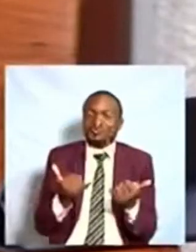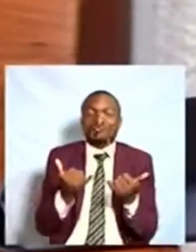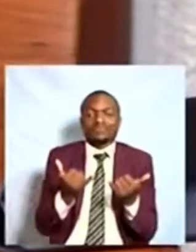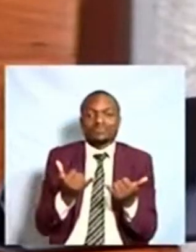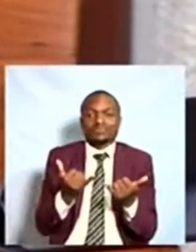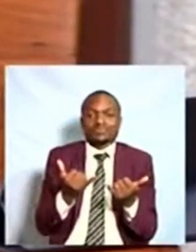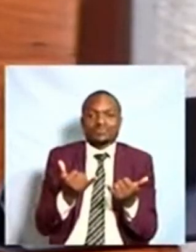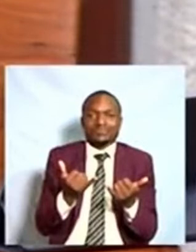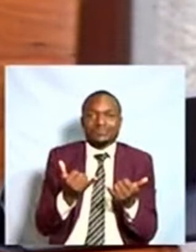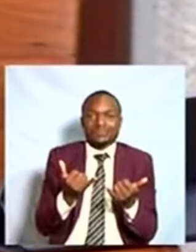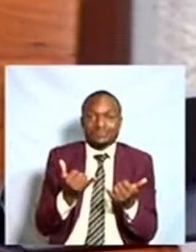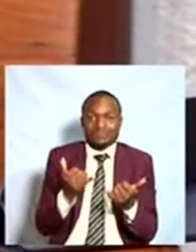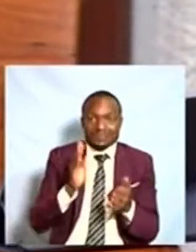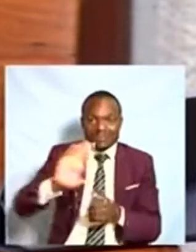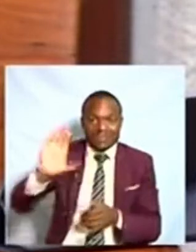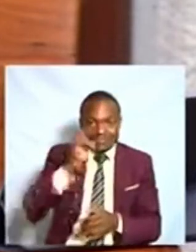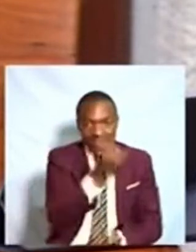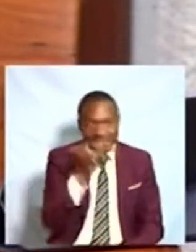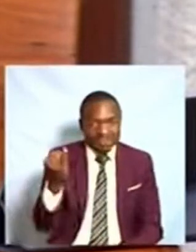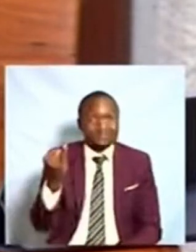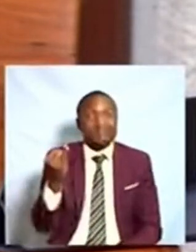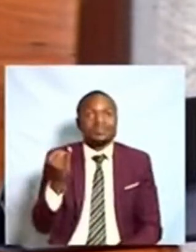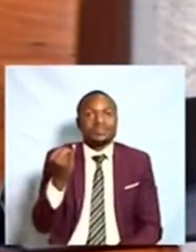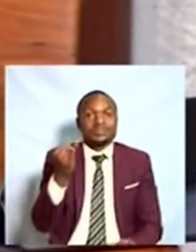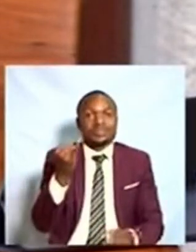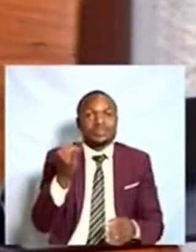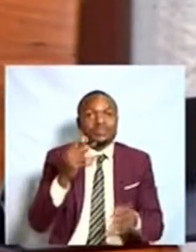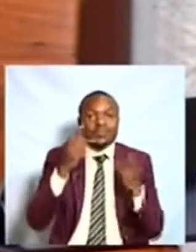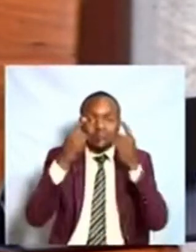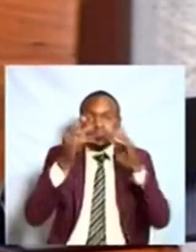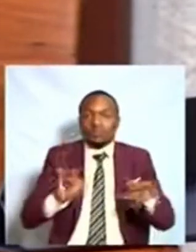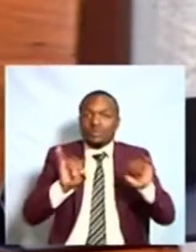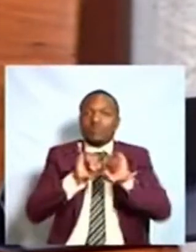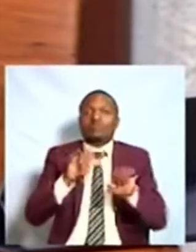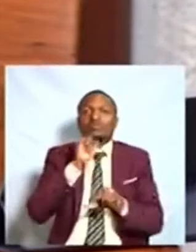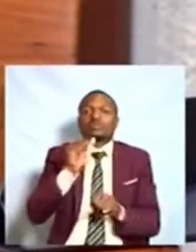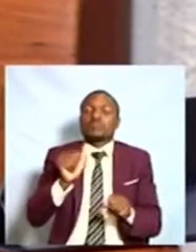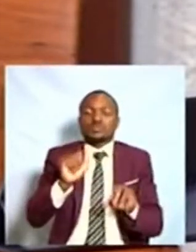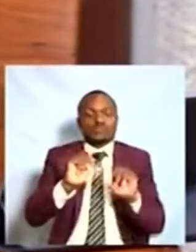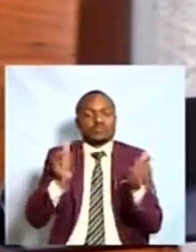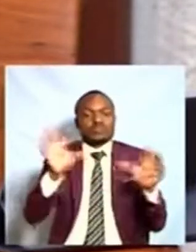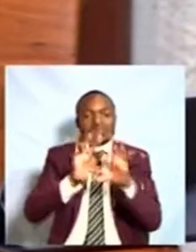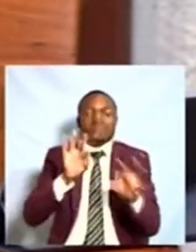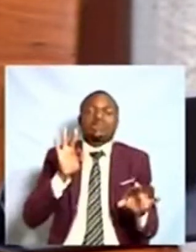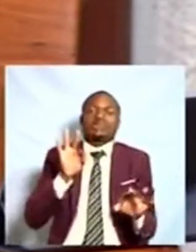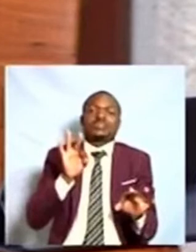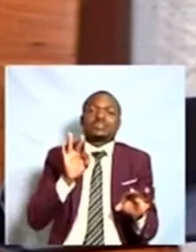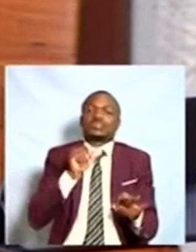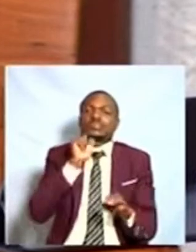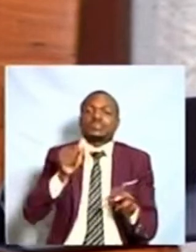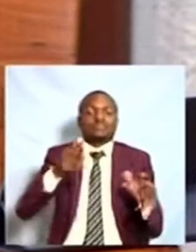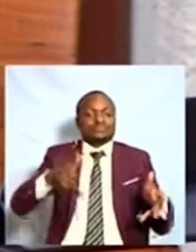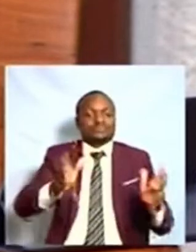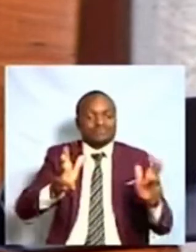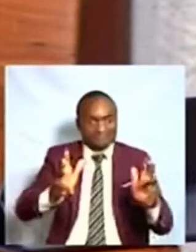think your matter of urgent public importance is not well founded and is therefore not